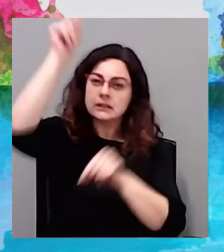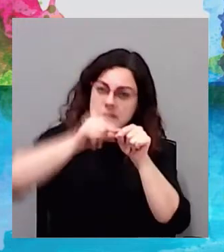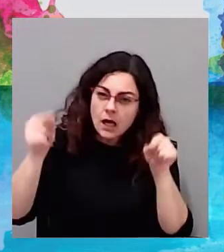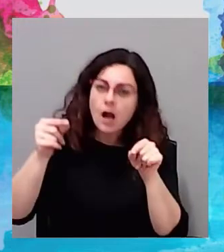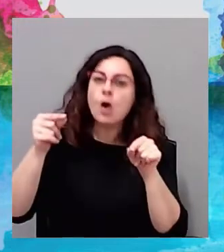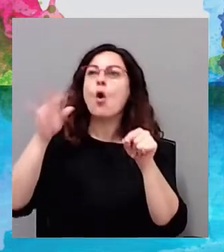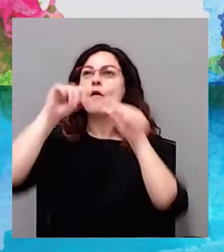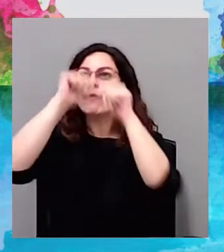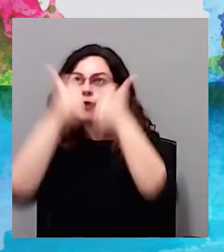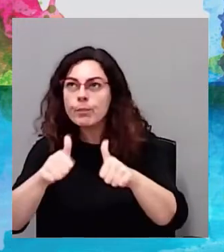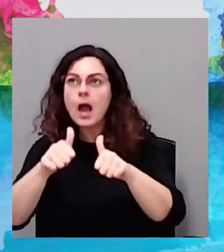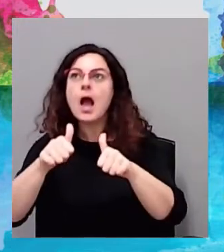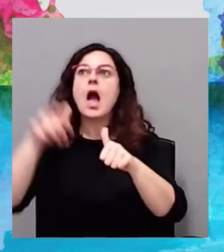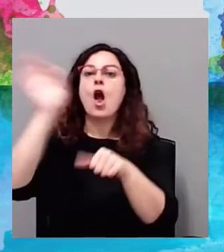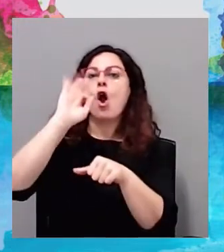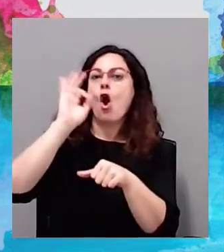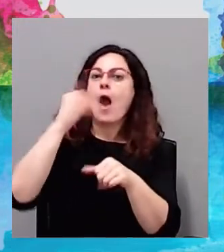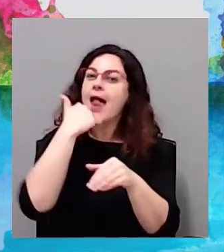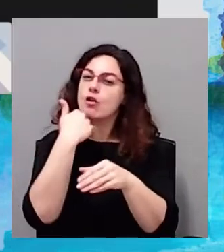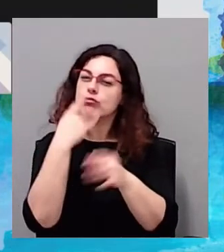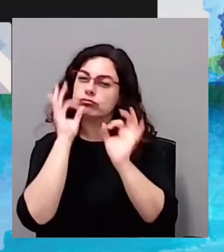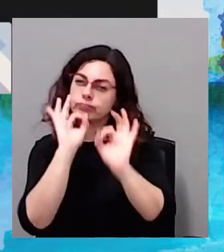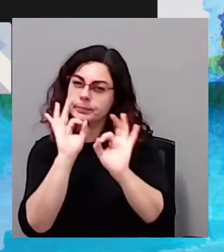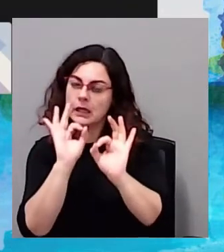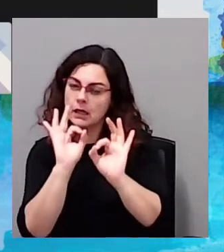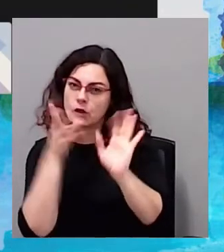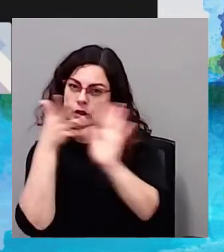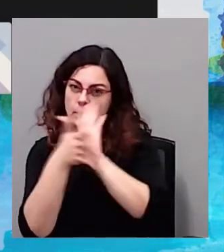form, its different attributes.